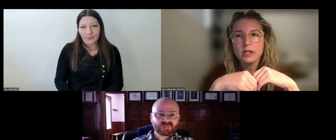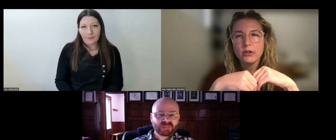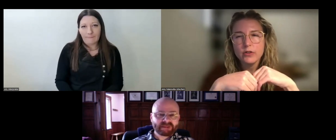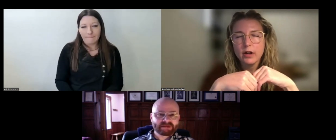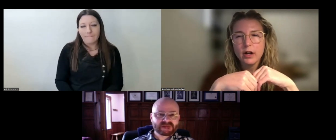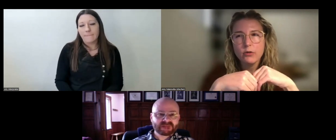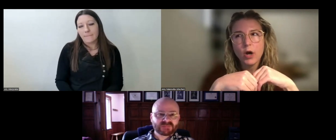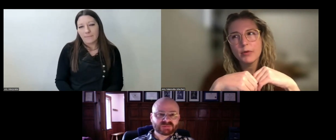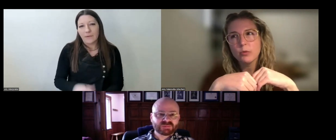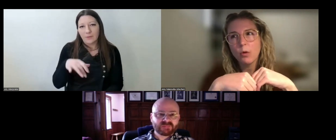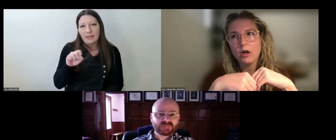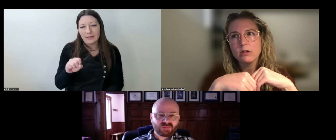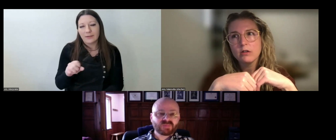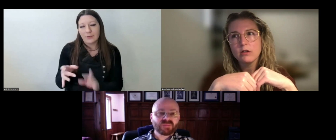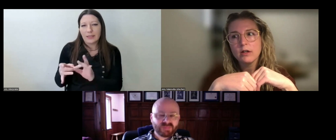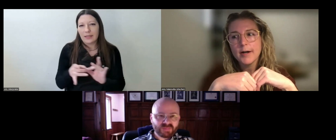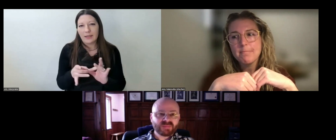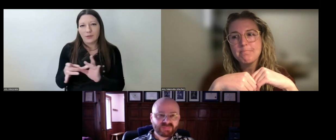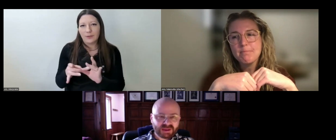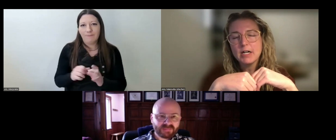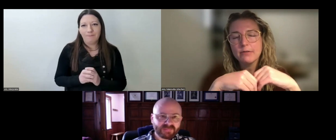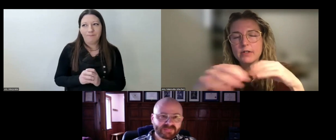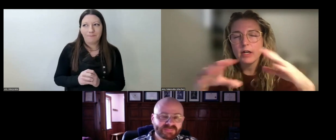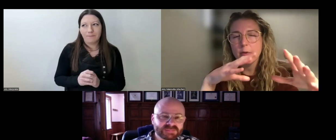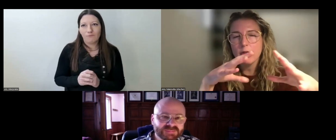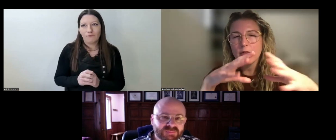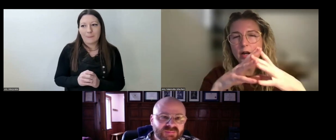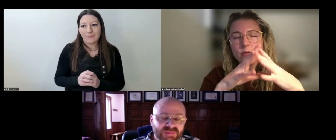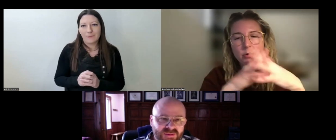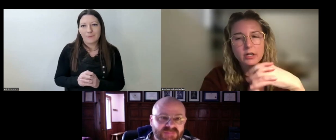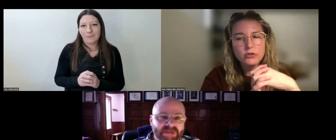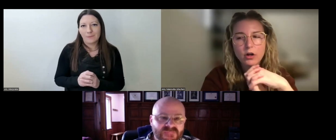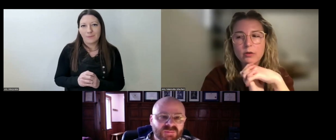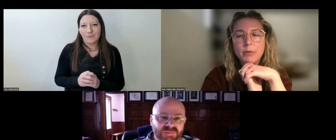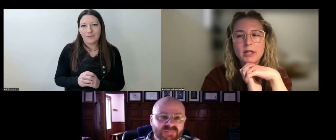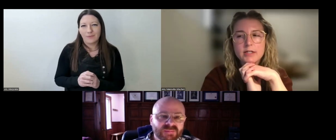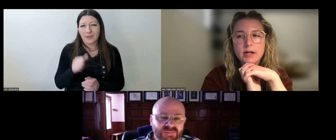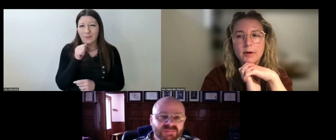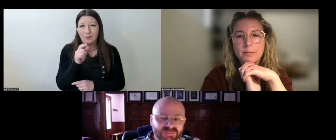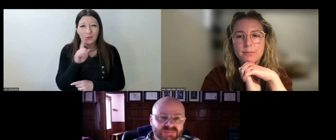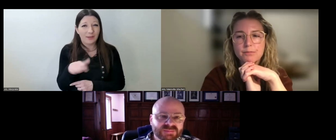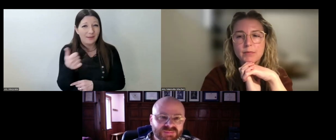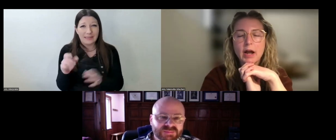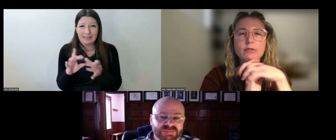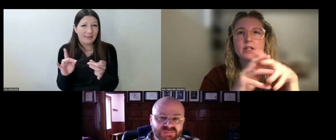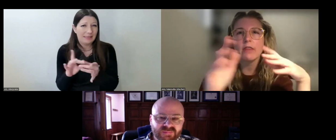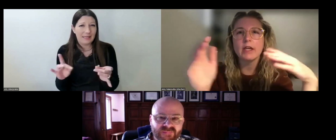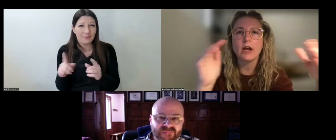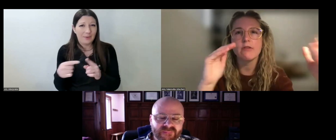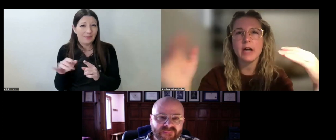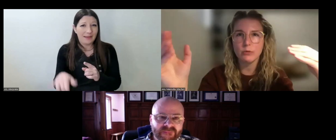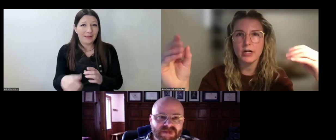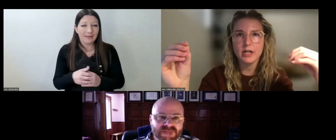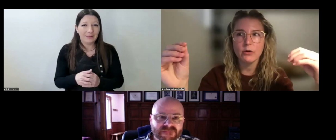is a connection there. I don't know how much more I have to say about that I haven't already touched on, but I haven't done like a